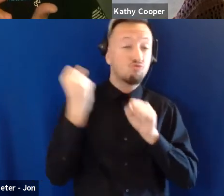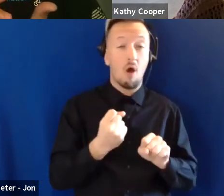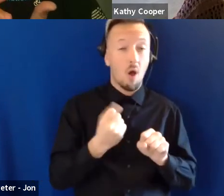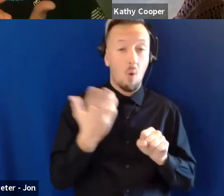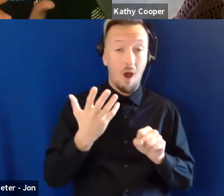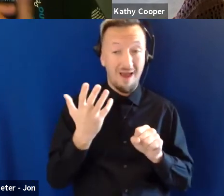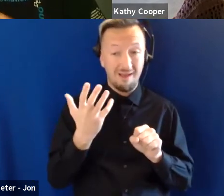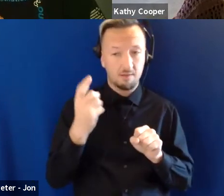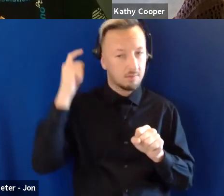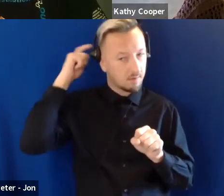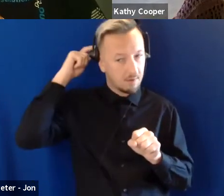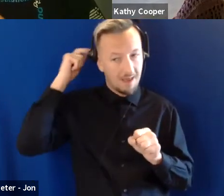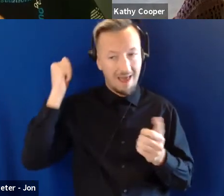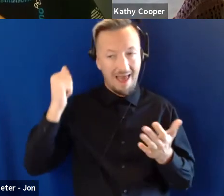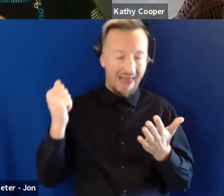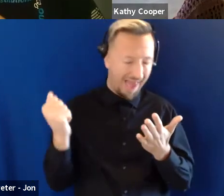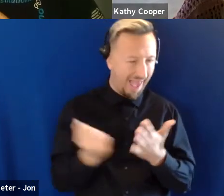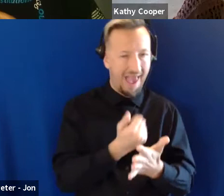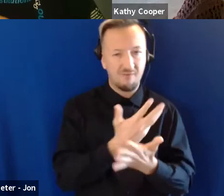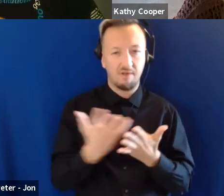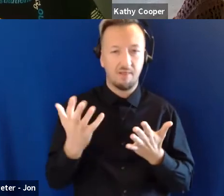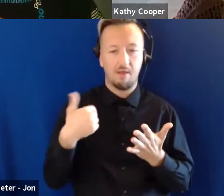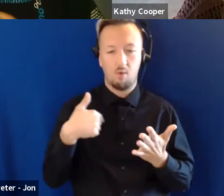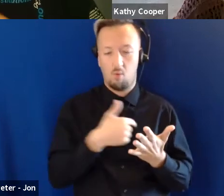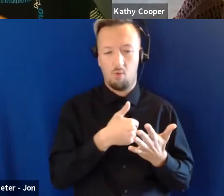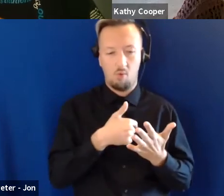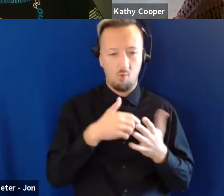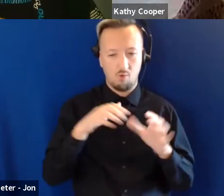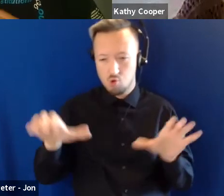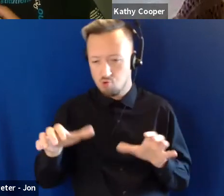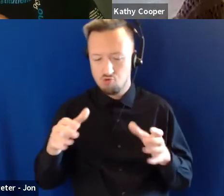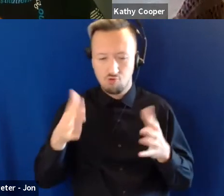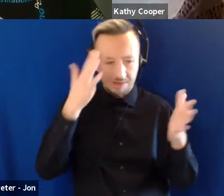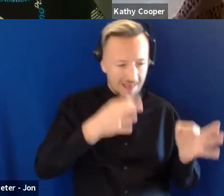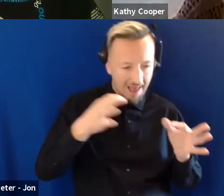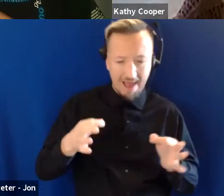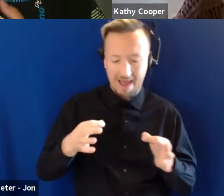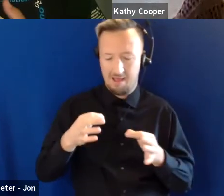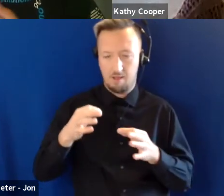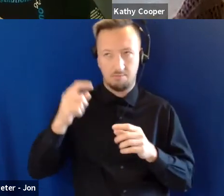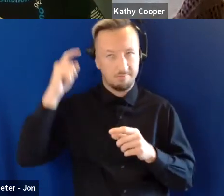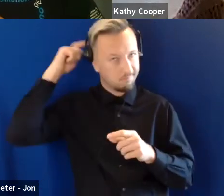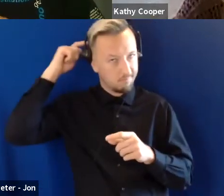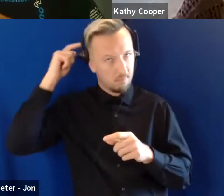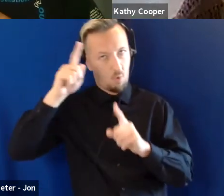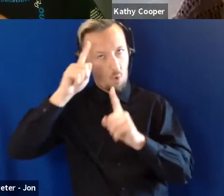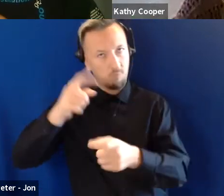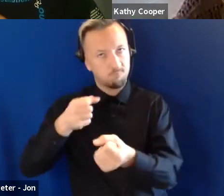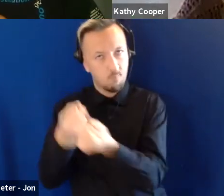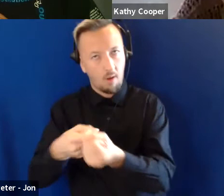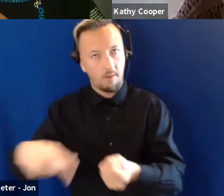everything we do is just supposed to be guided by those consumer directed principles. And if we're doing that,